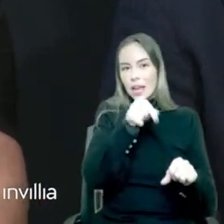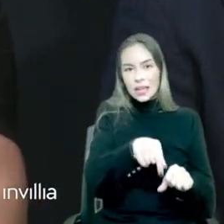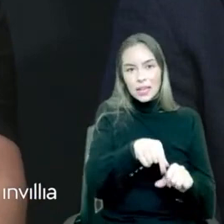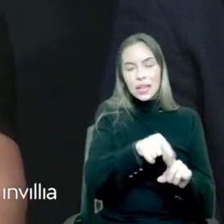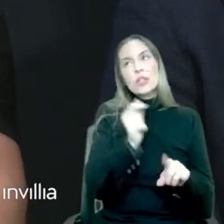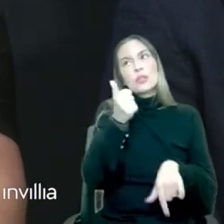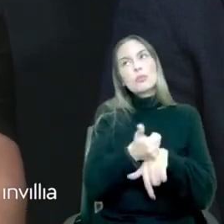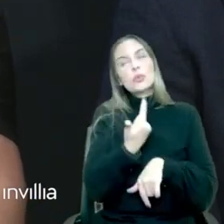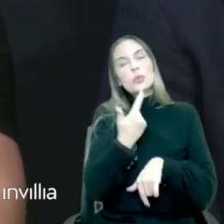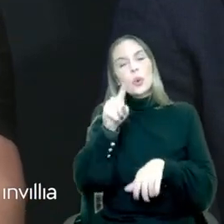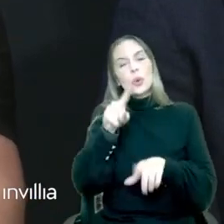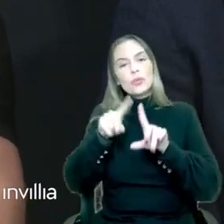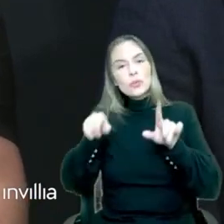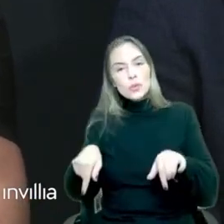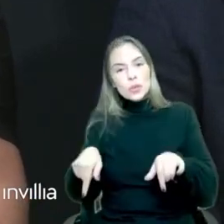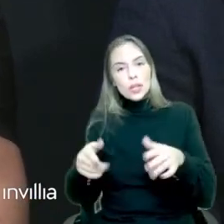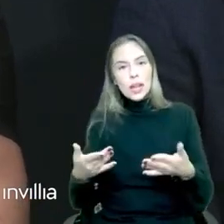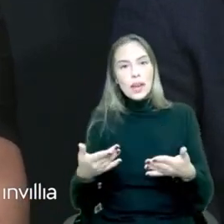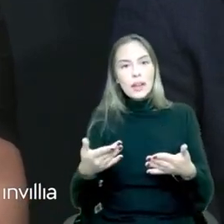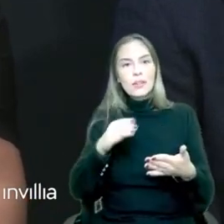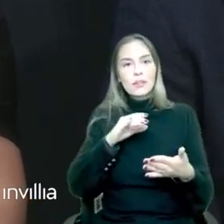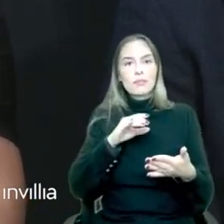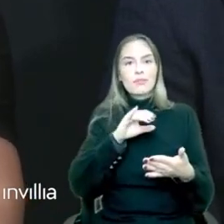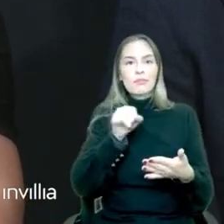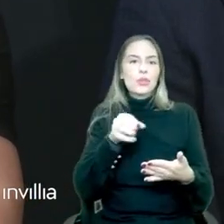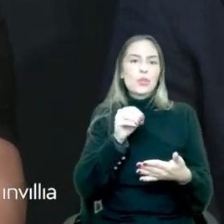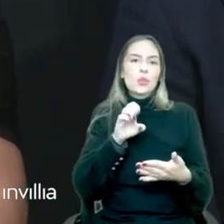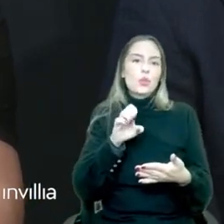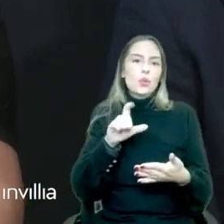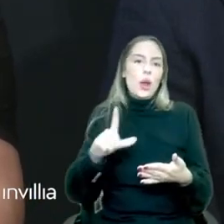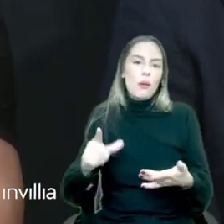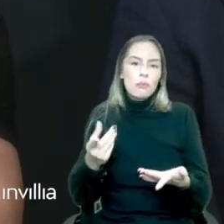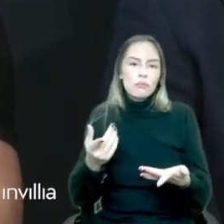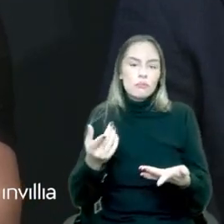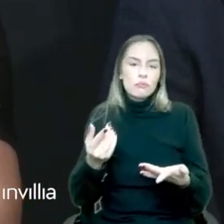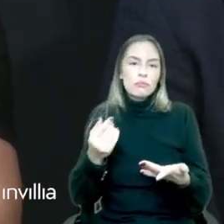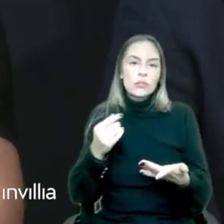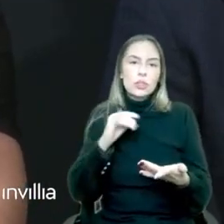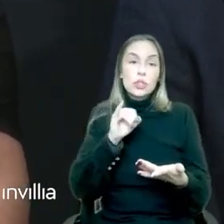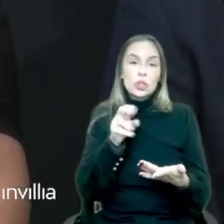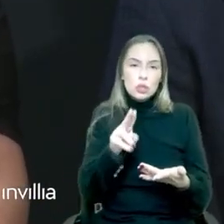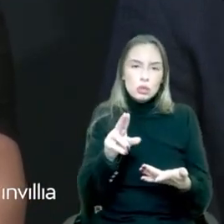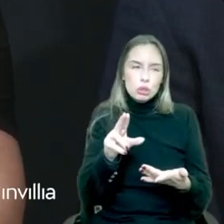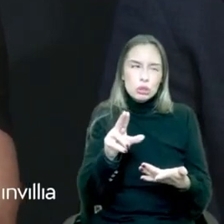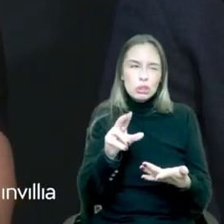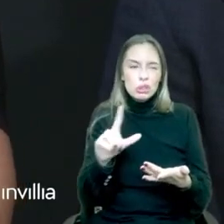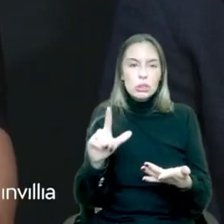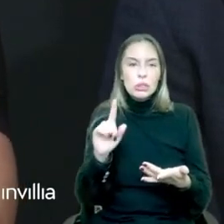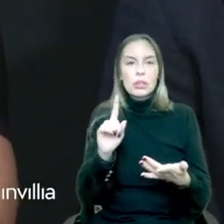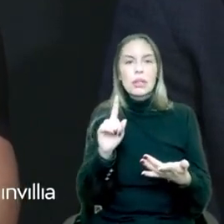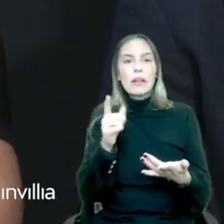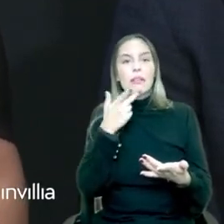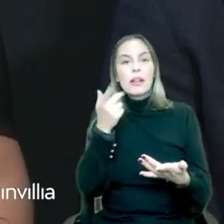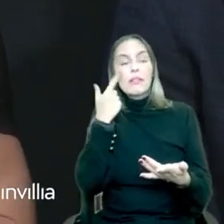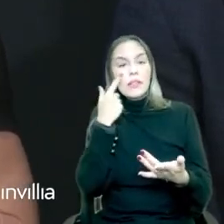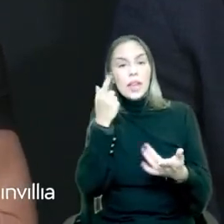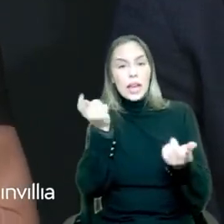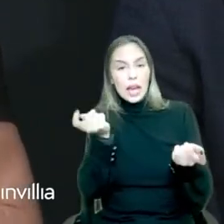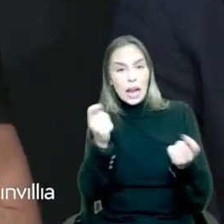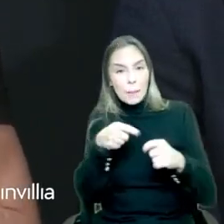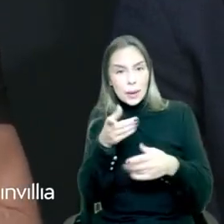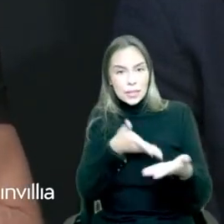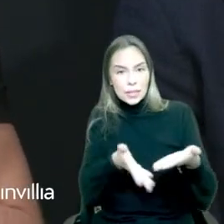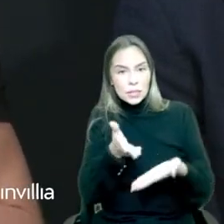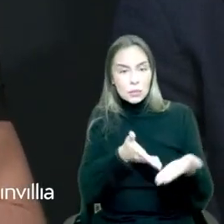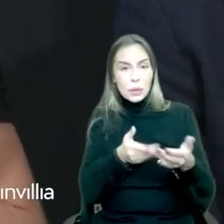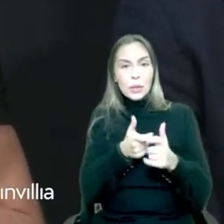I'm Joe, and I'm willing to help you. Do you prefer to wait for Beatrice, or can I help you?" 90% of the customers, they prefer to go